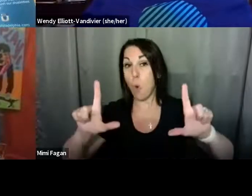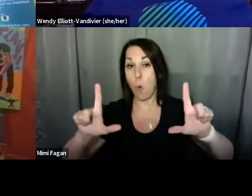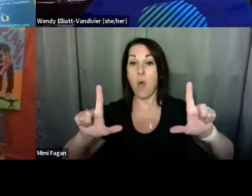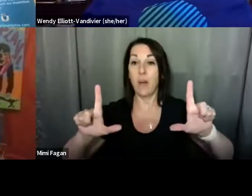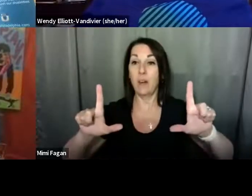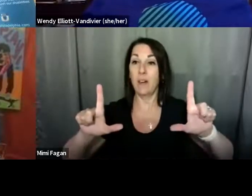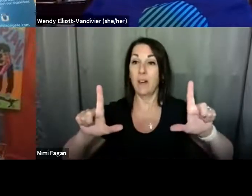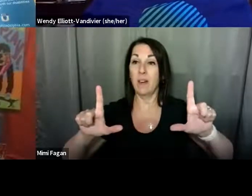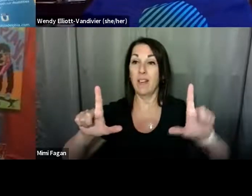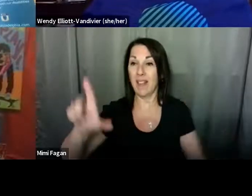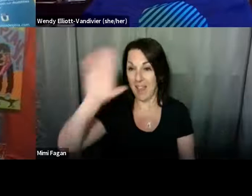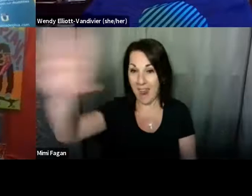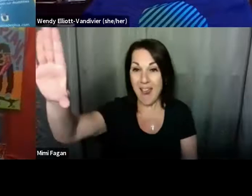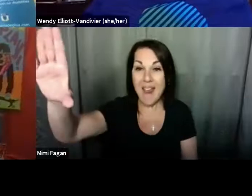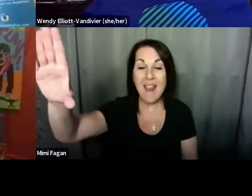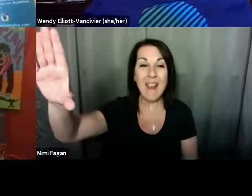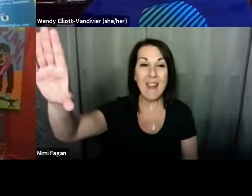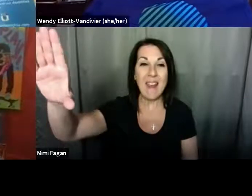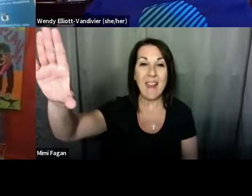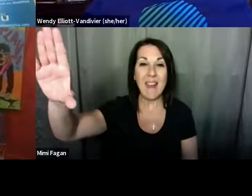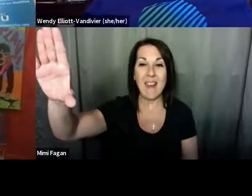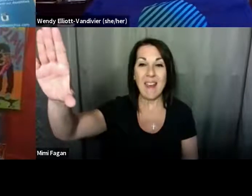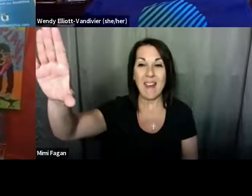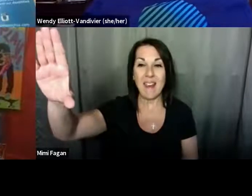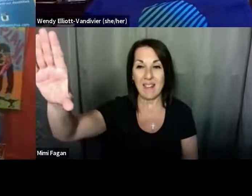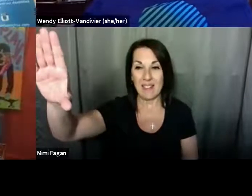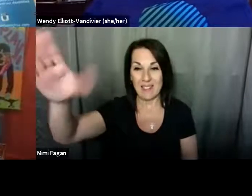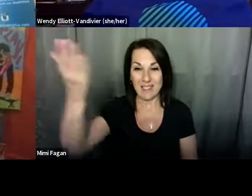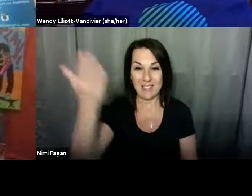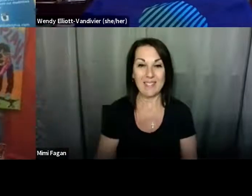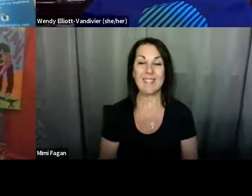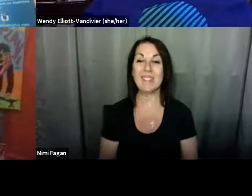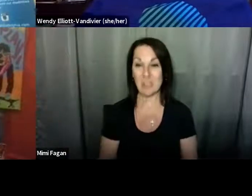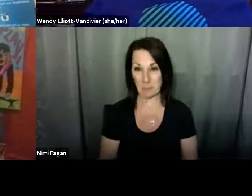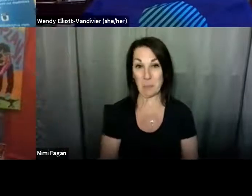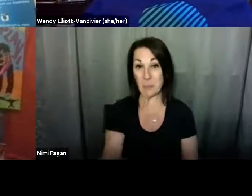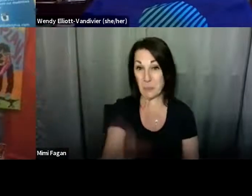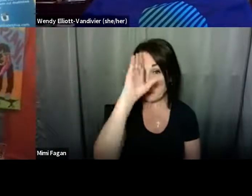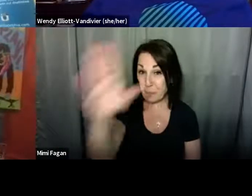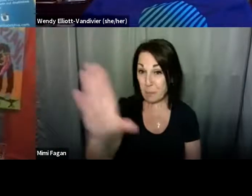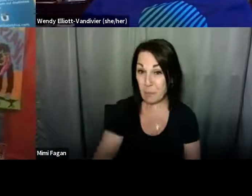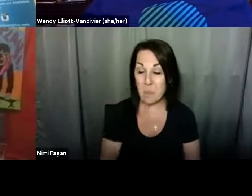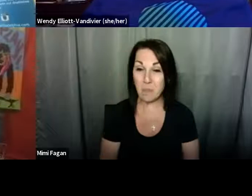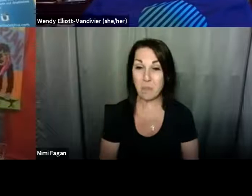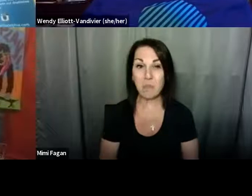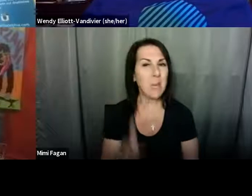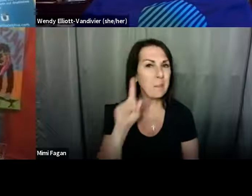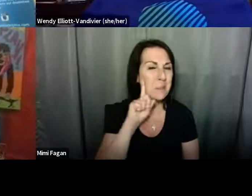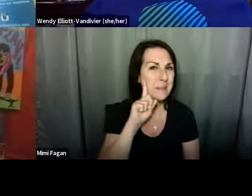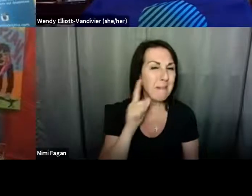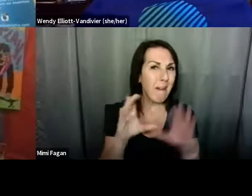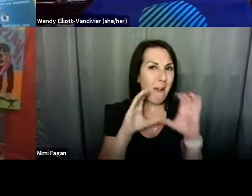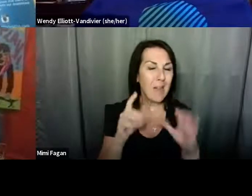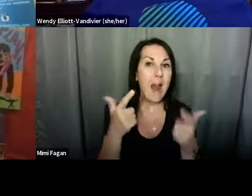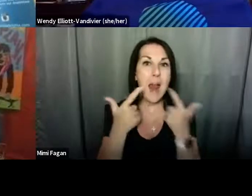me? I can find you. Hold on 1 second. There you are. Hi. I just loved the conversation. I was laughing a lot